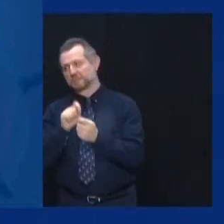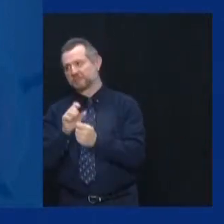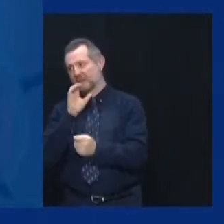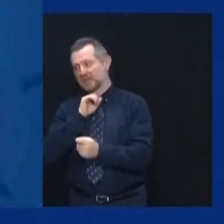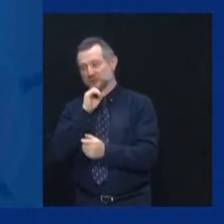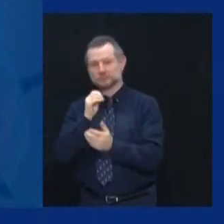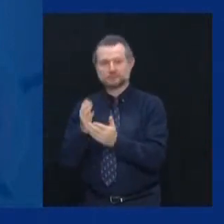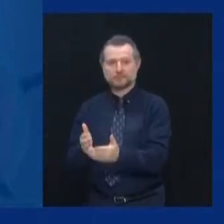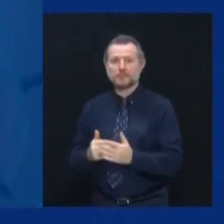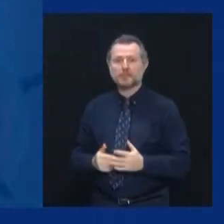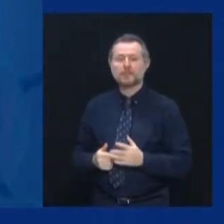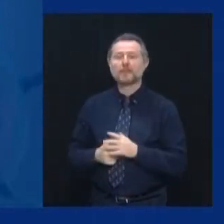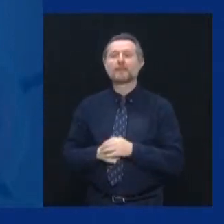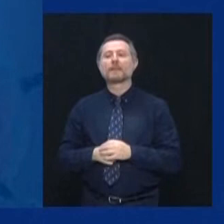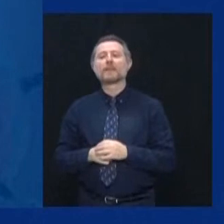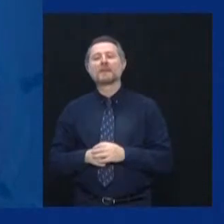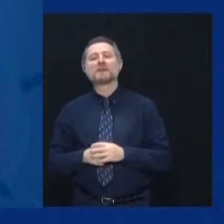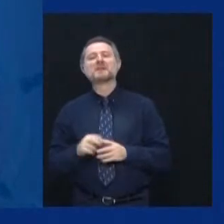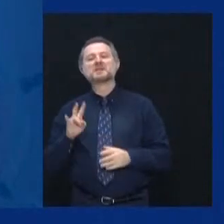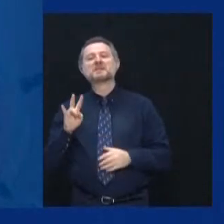barely 75 plus.